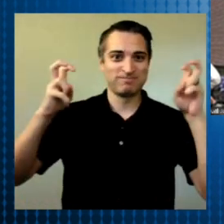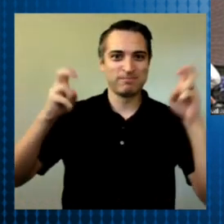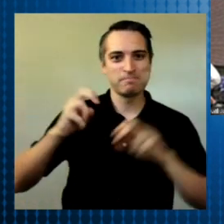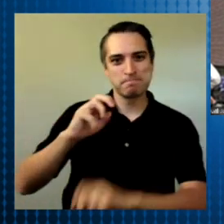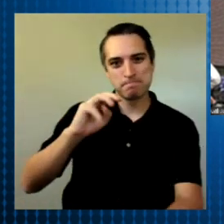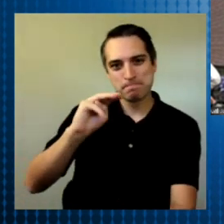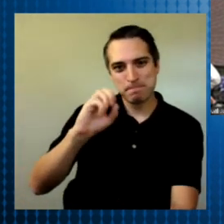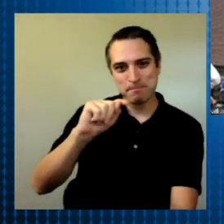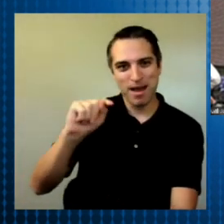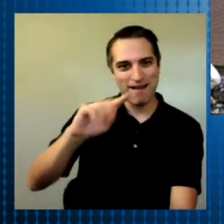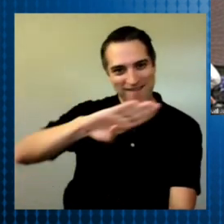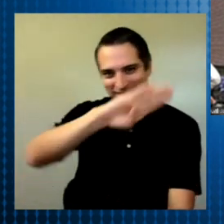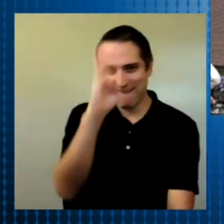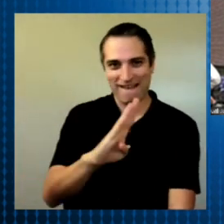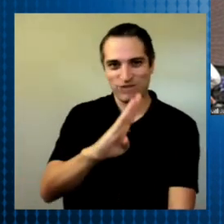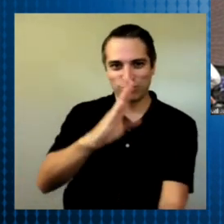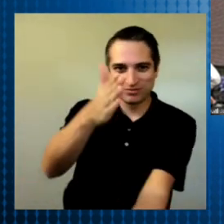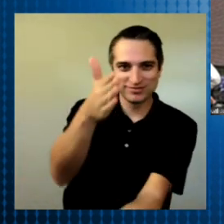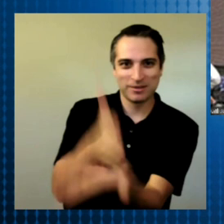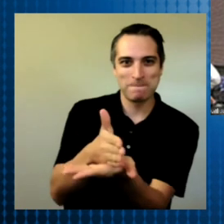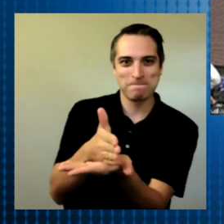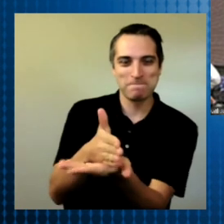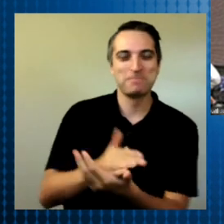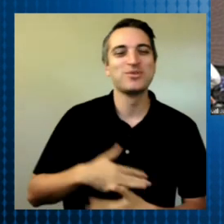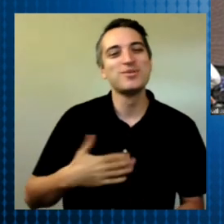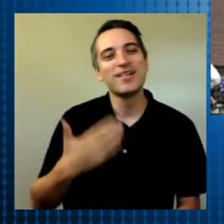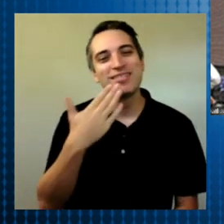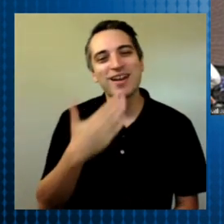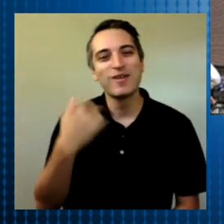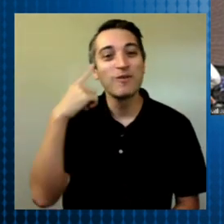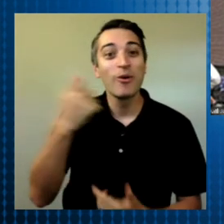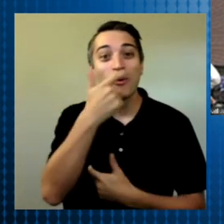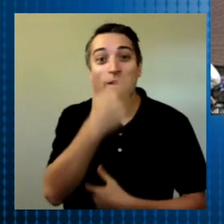So thank you for joining us on Mott College TV.